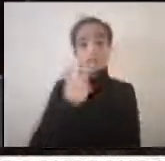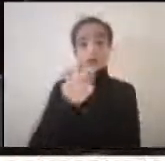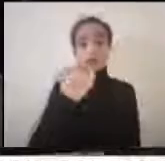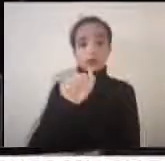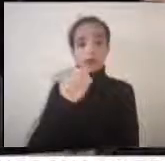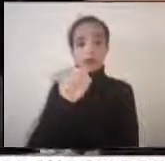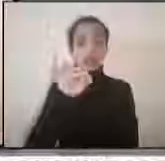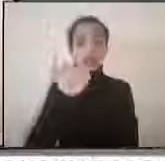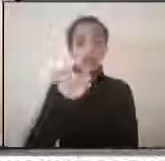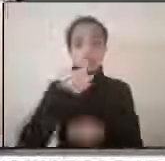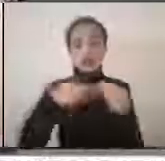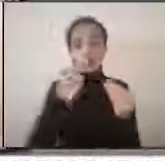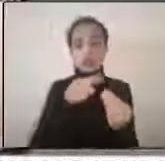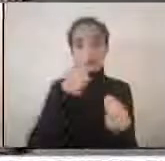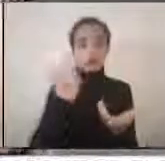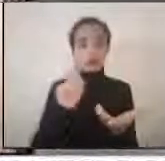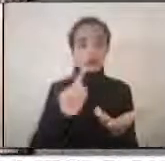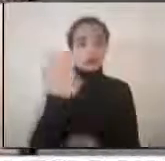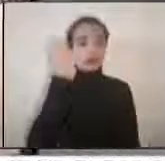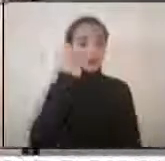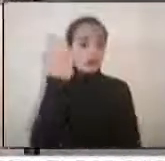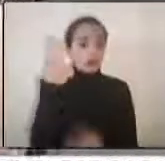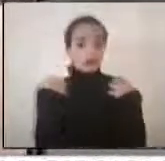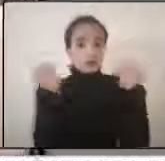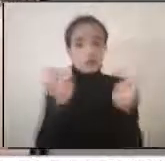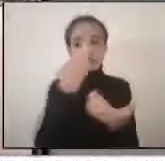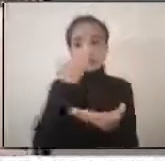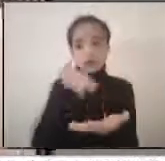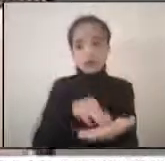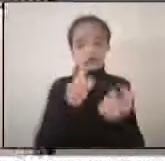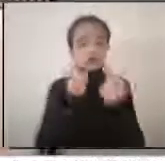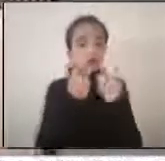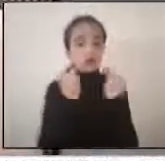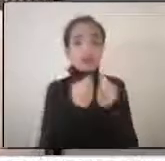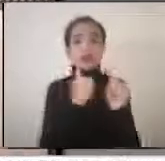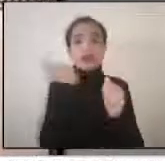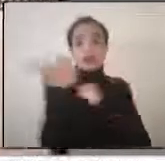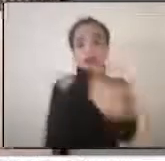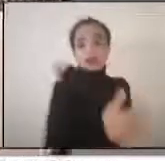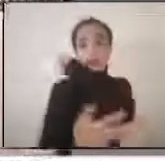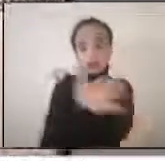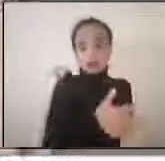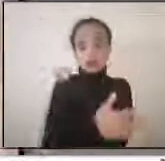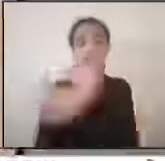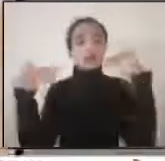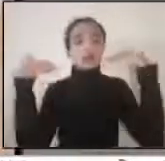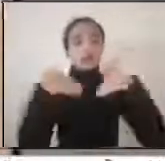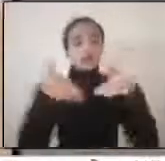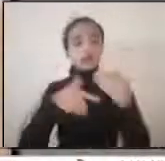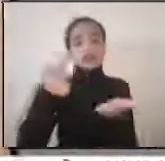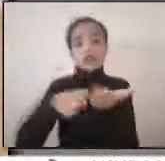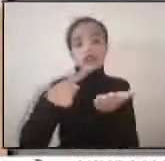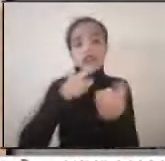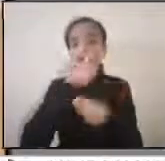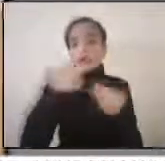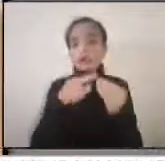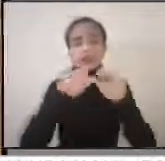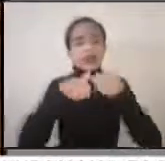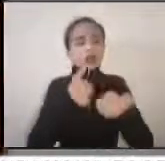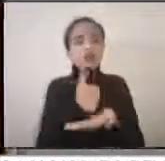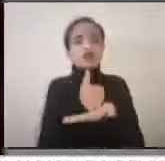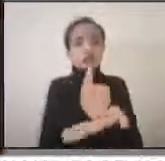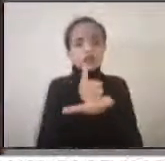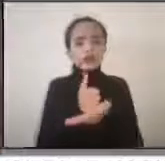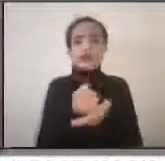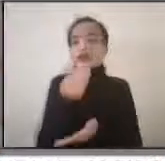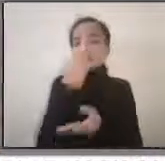pakikipag-usap sa iba't ibang bansa. Sa kanyang courtesy call, napag-usapan nila kung paano magtutulungan tungkol sa food crisis. Bukas din ang